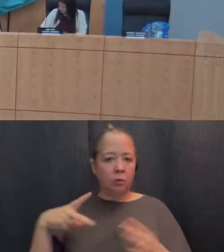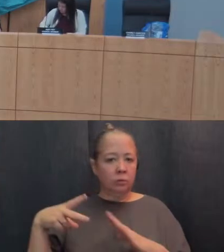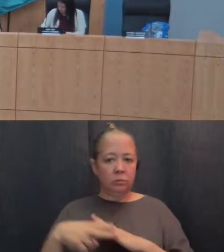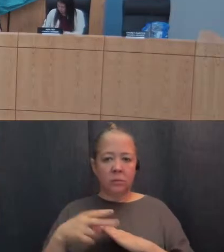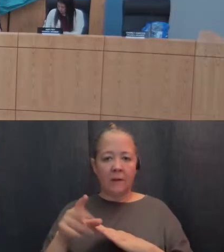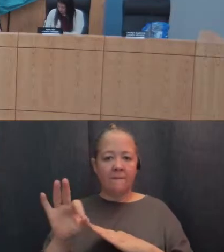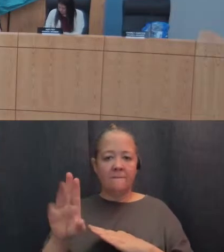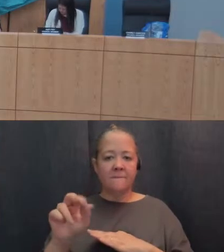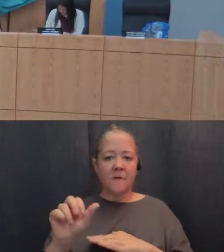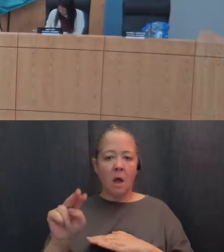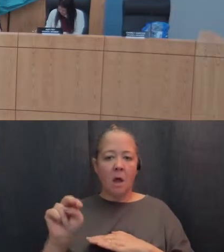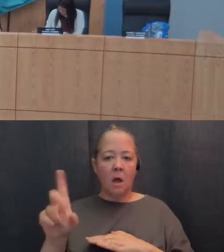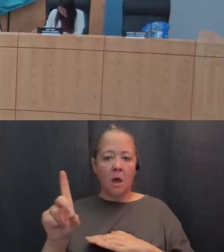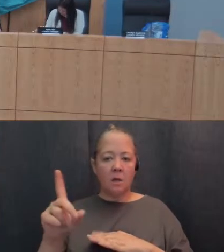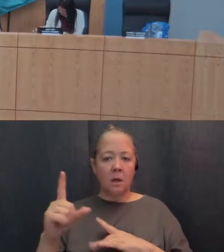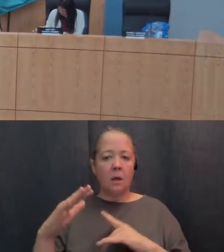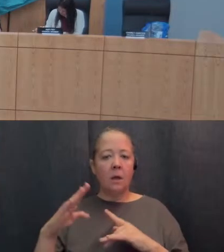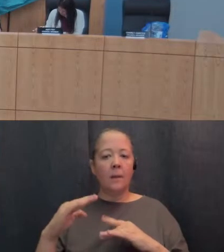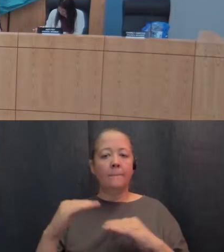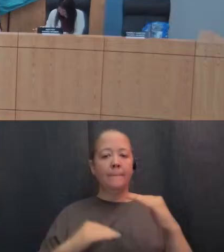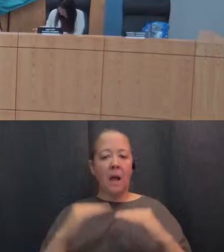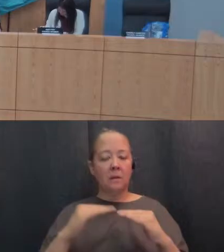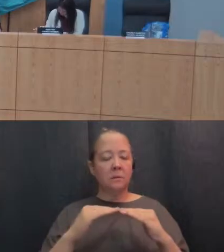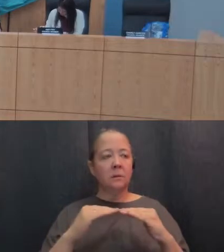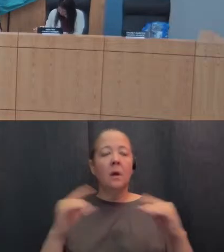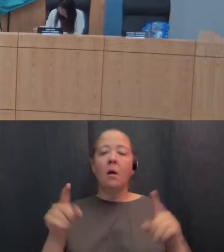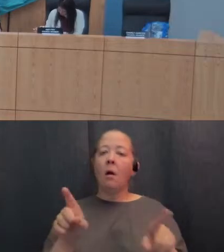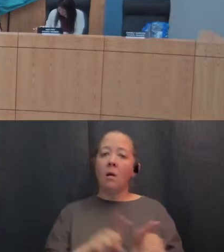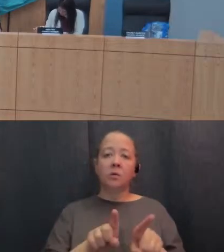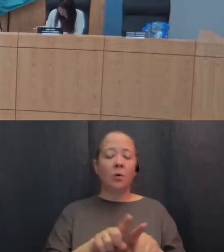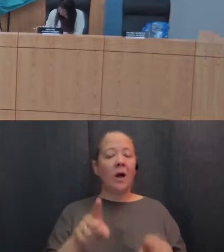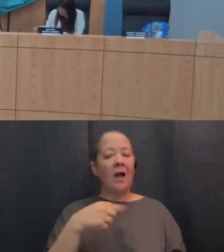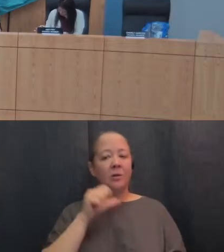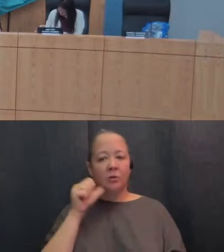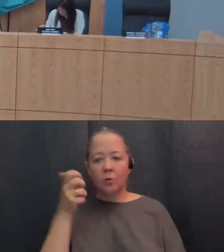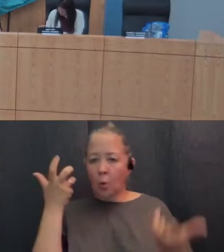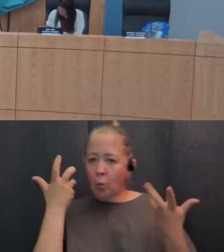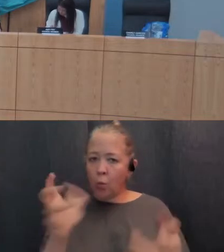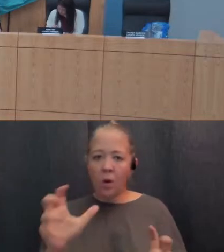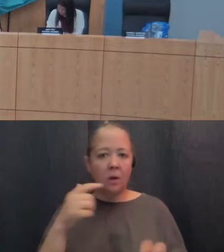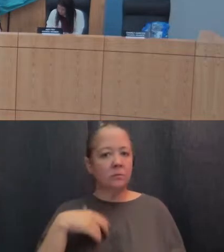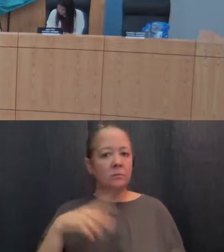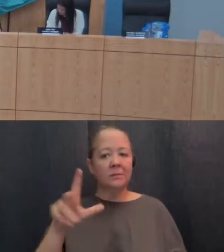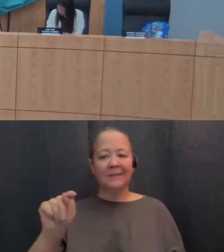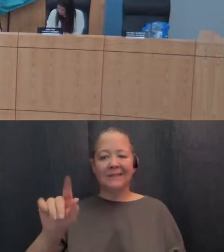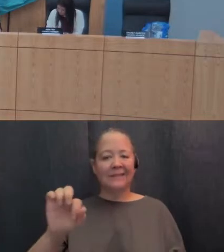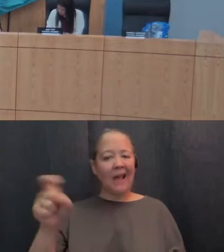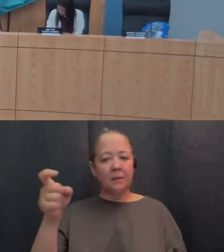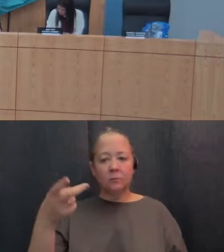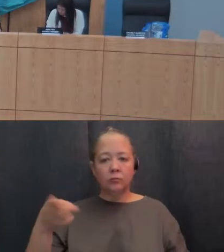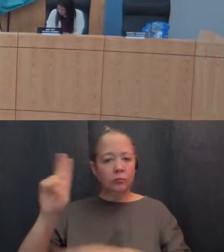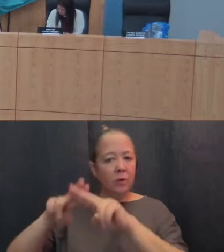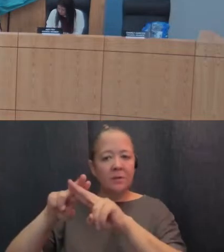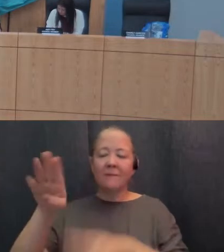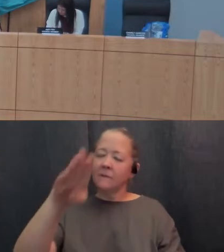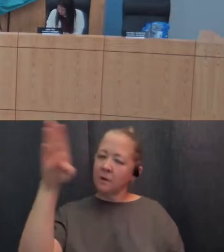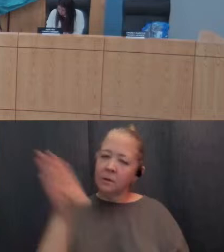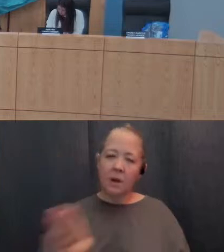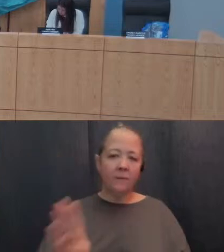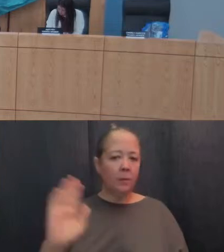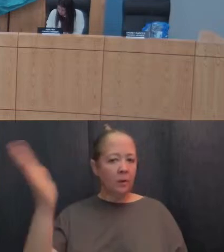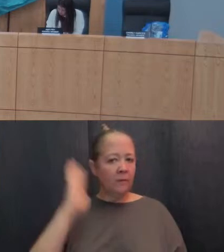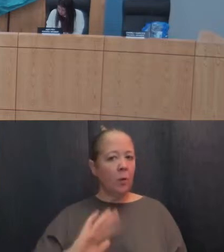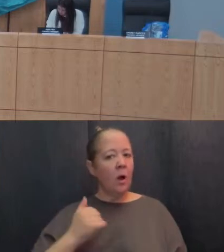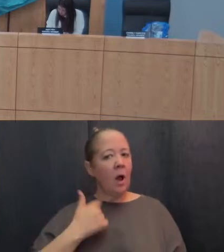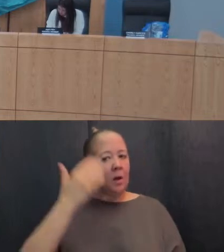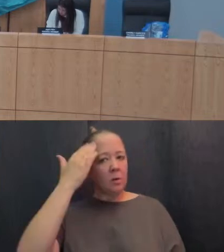to do, and I don't want to raise taxes. Like I said, I've never done it before, and I know how much of an impact the